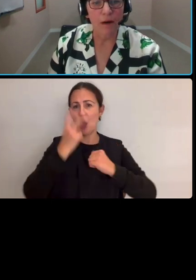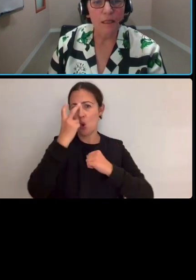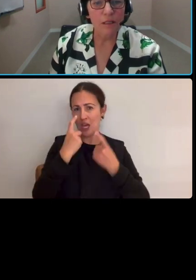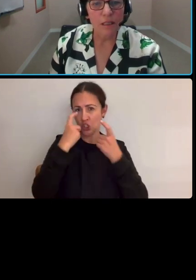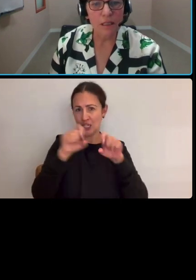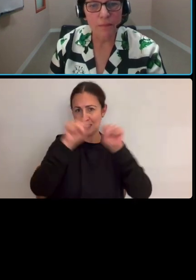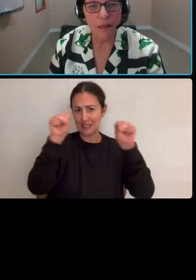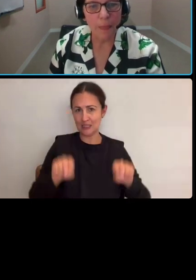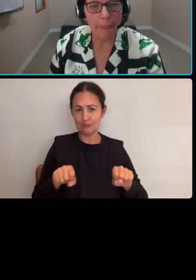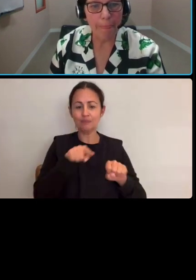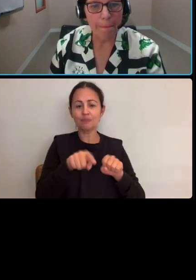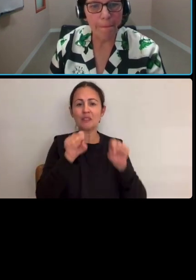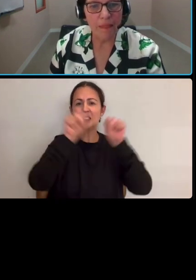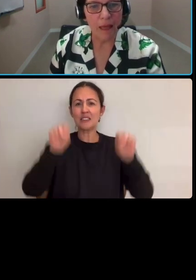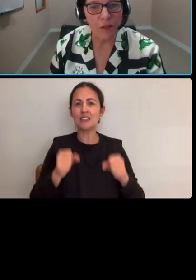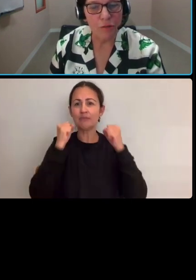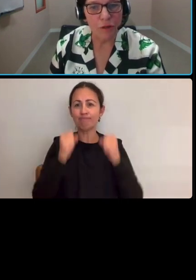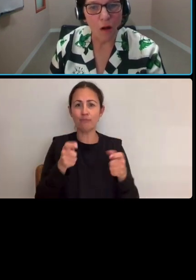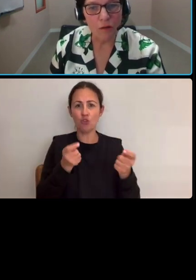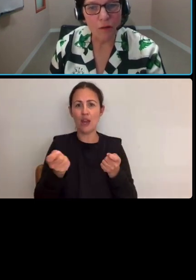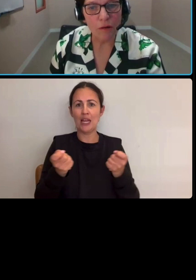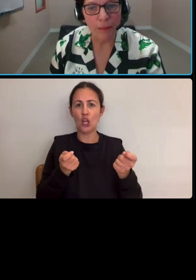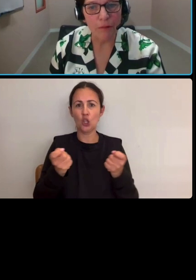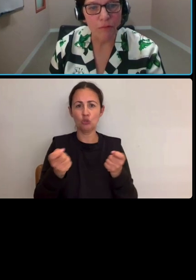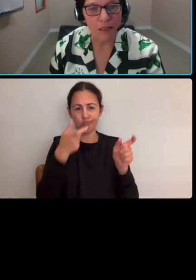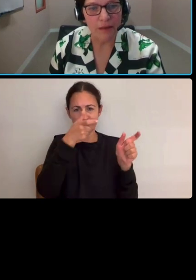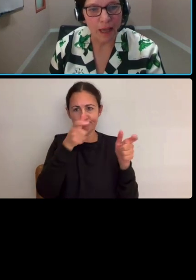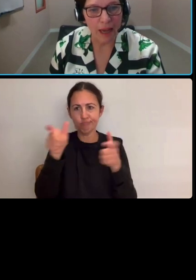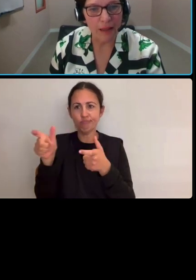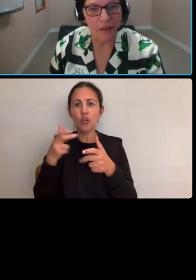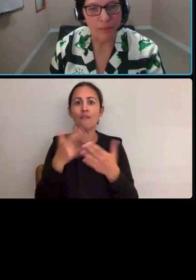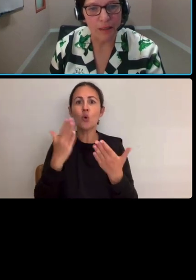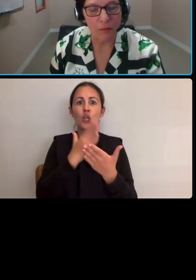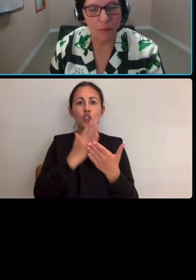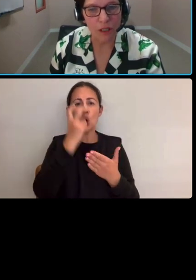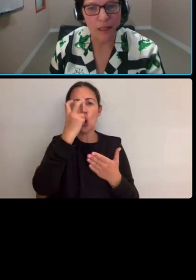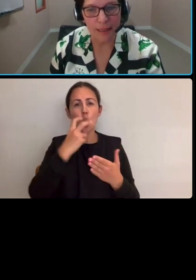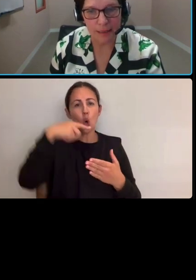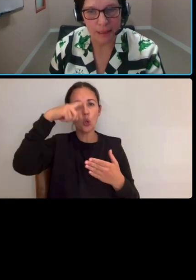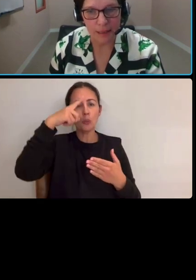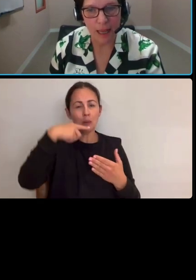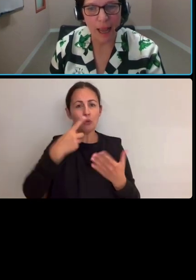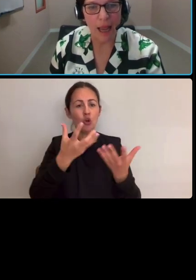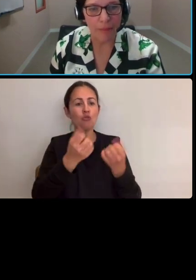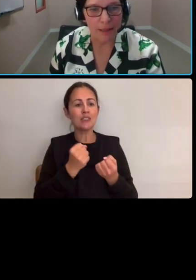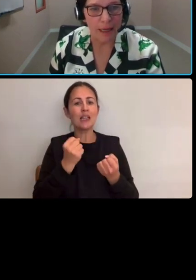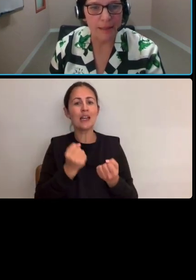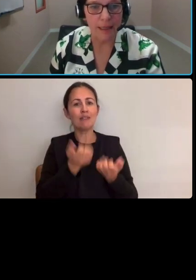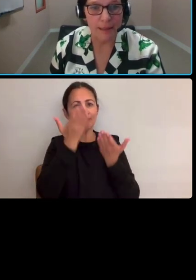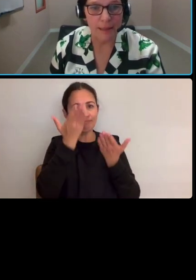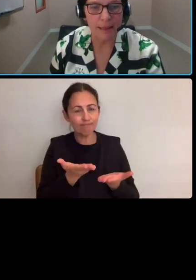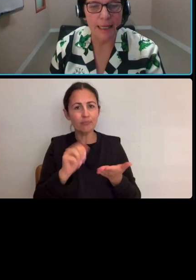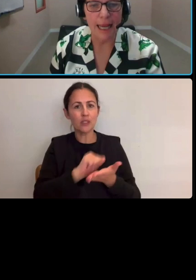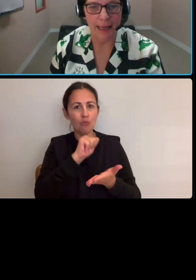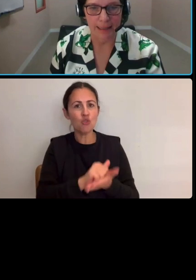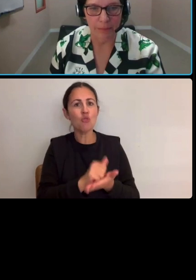is a regulatory system that ensures older people receive care that respects their wishes and decisions and maintains